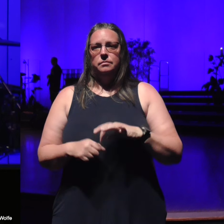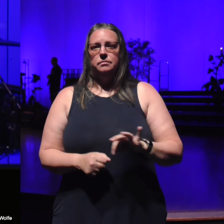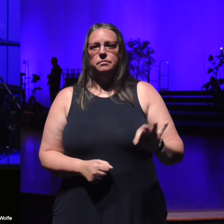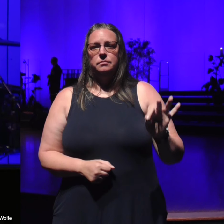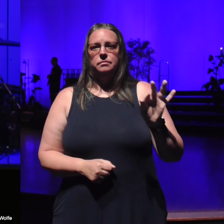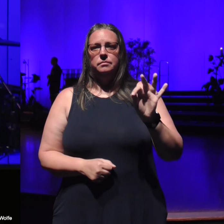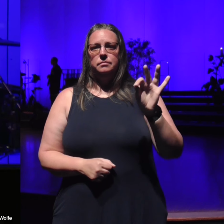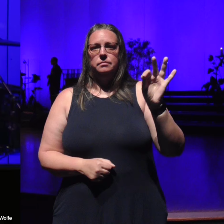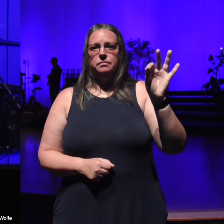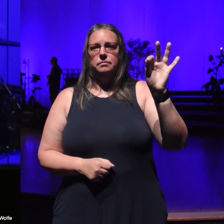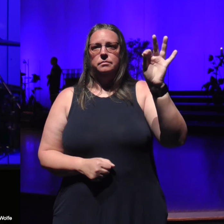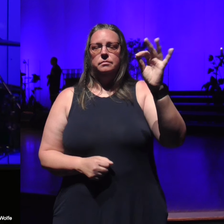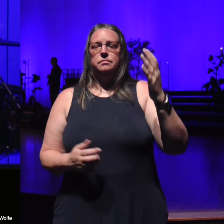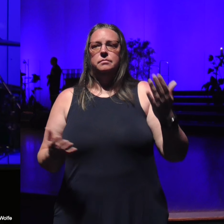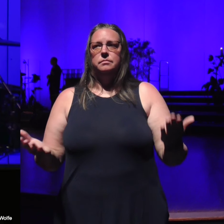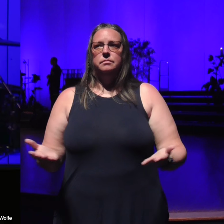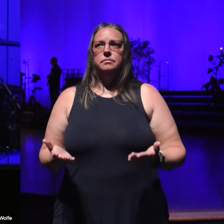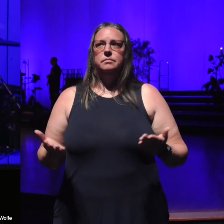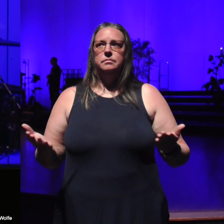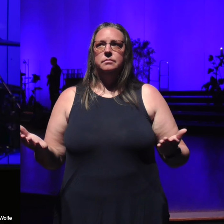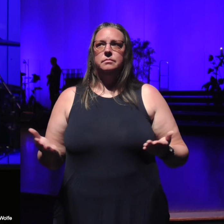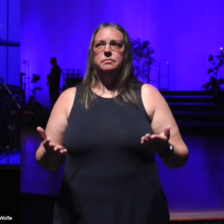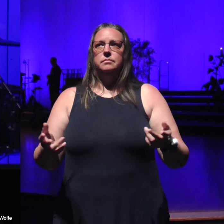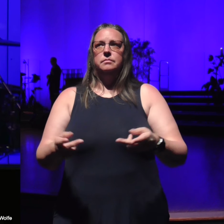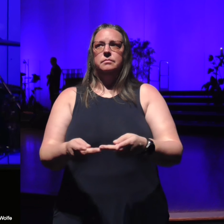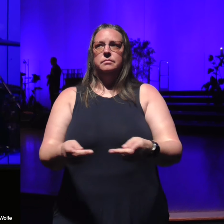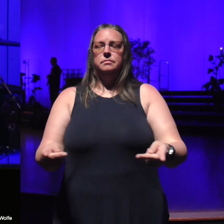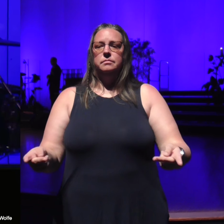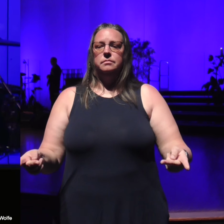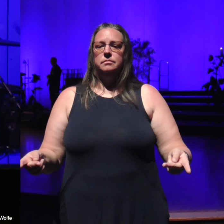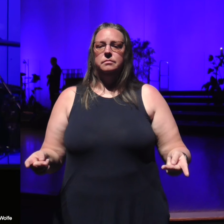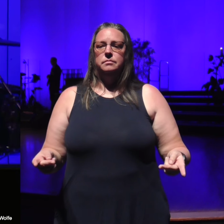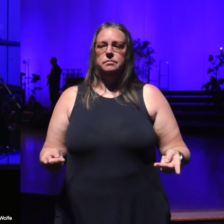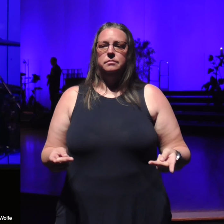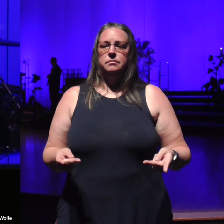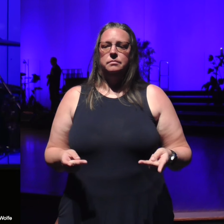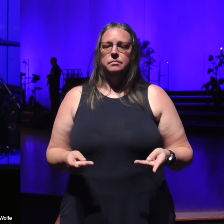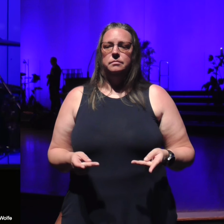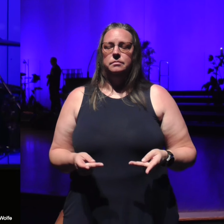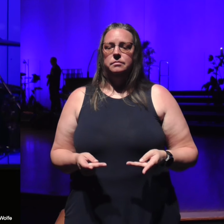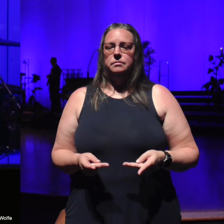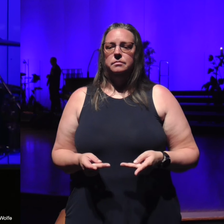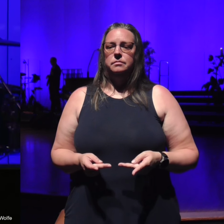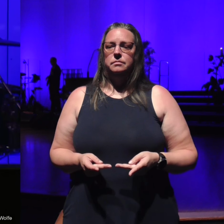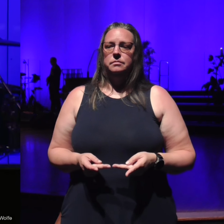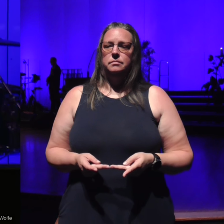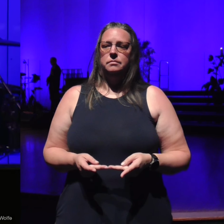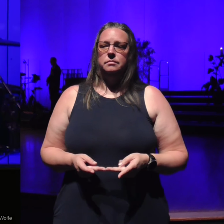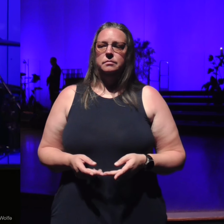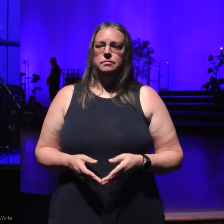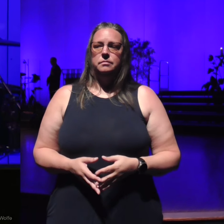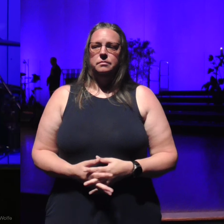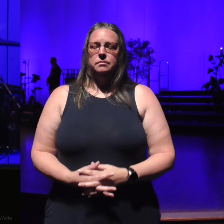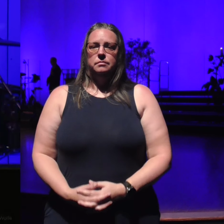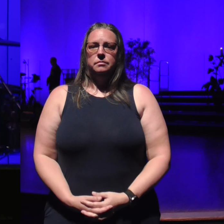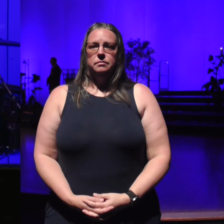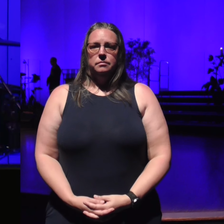Surely the presence of God is in this